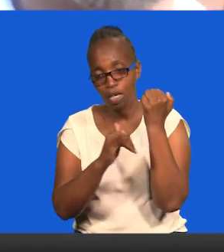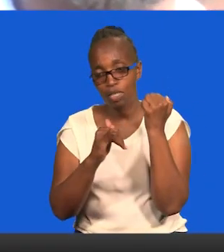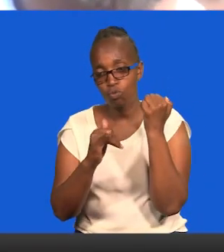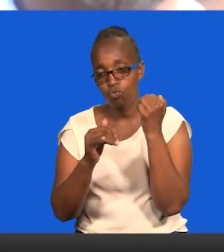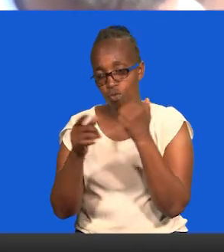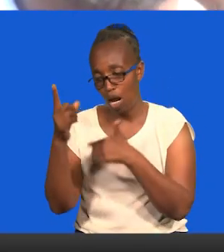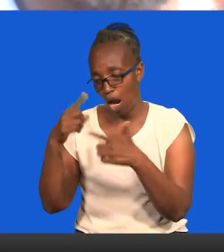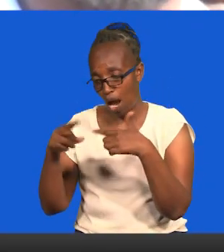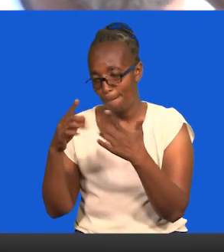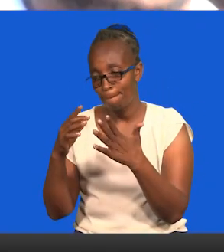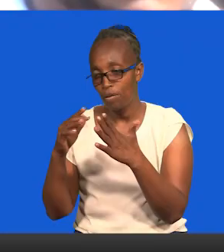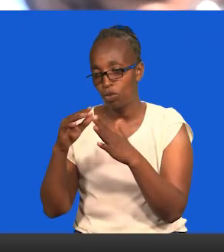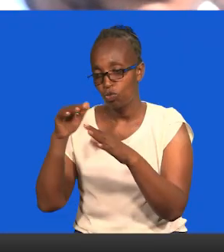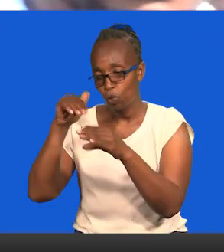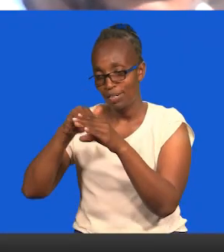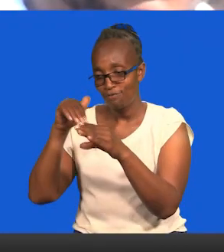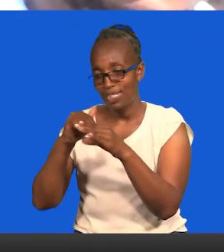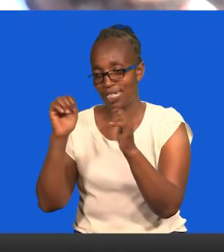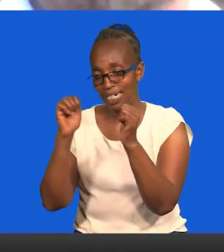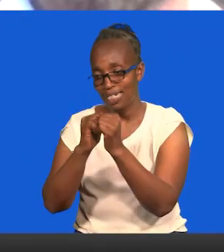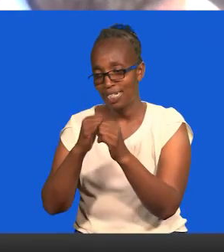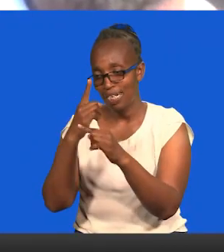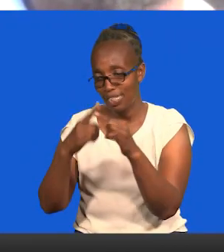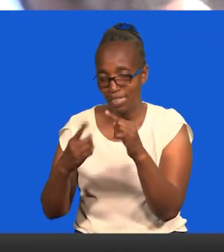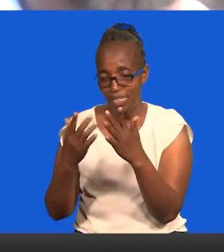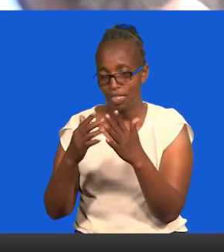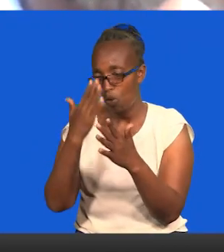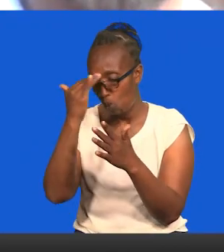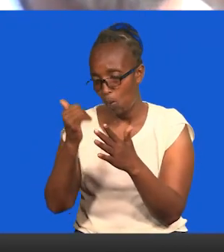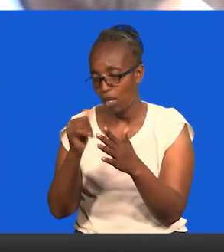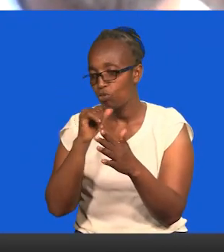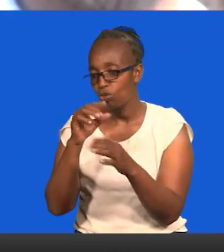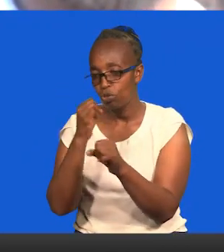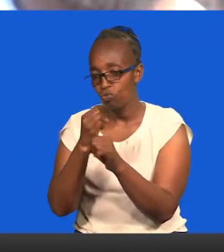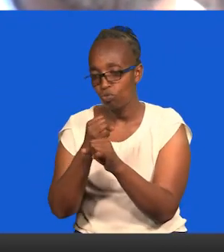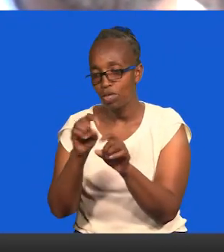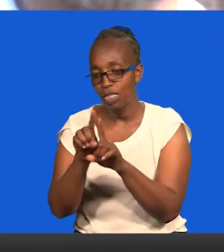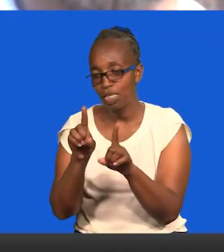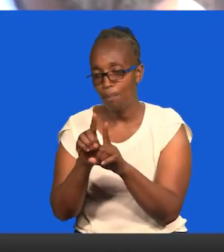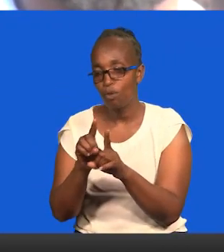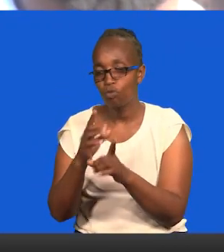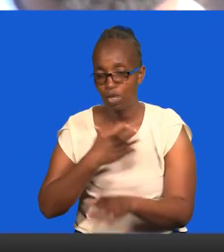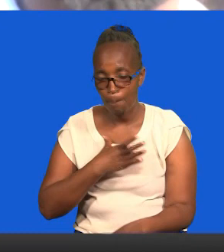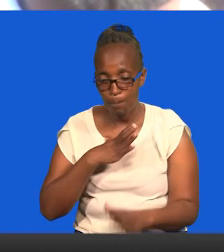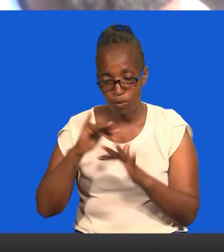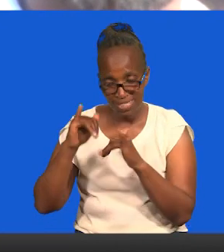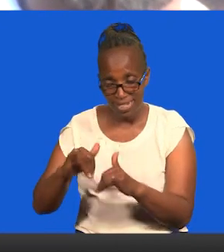Kenya 5-10 years tax amnesty, why can't we do it to locals? Yeah,